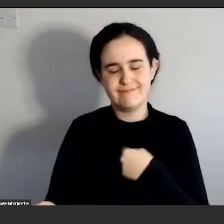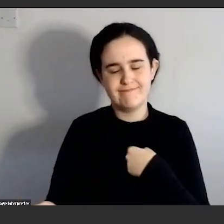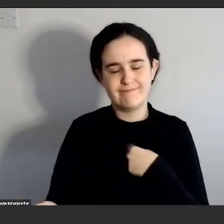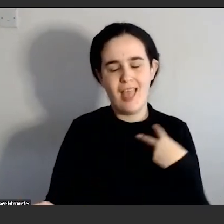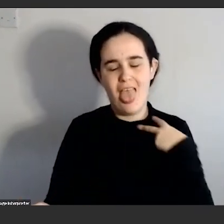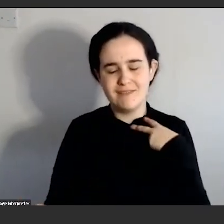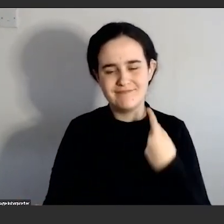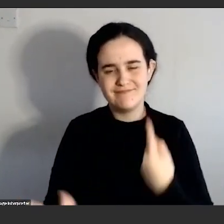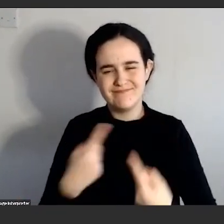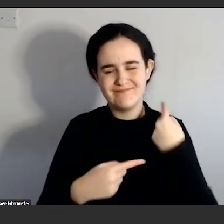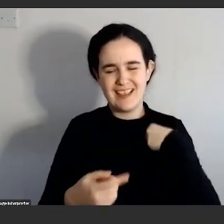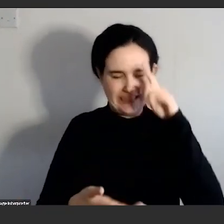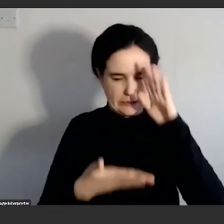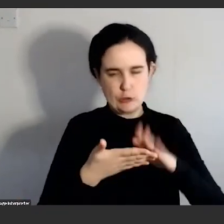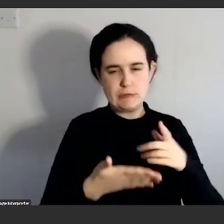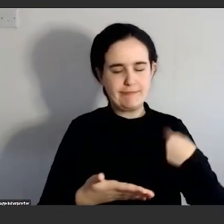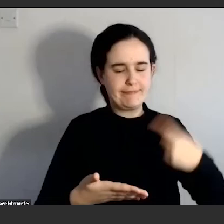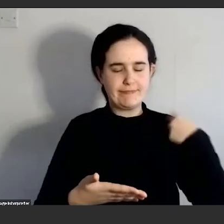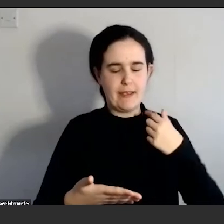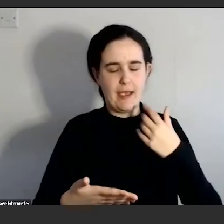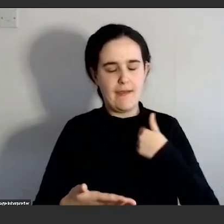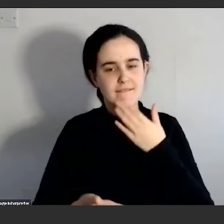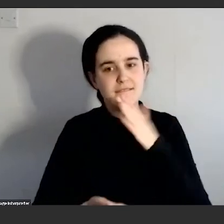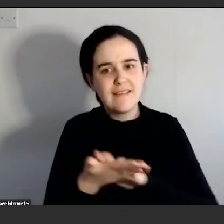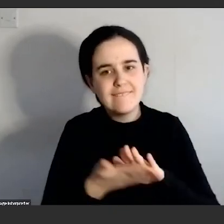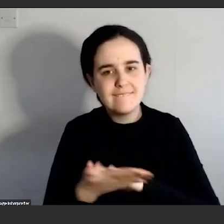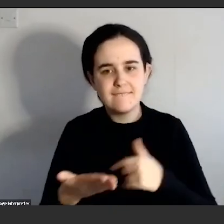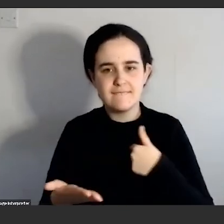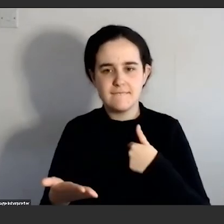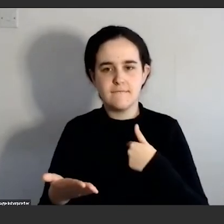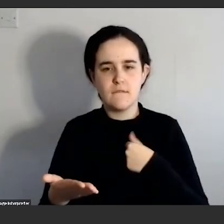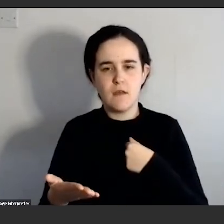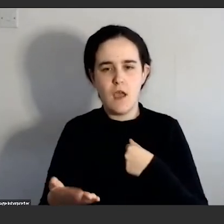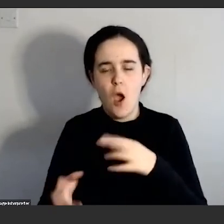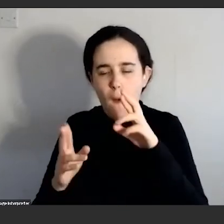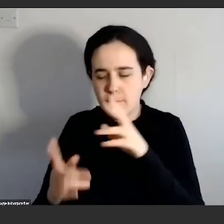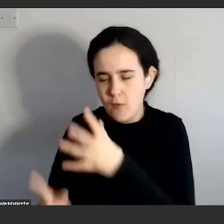Text: Valerie attends a UNICEF-supported center for young children with disabilities.